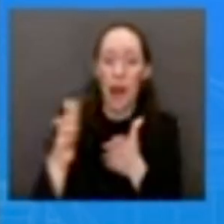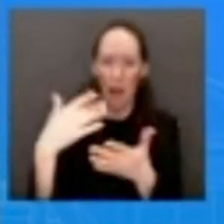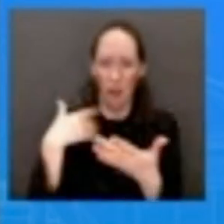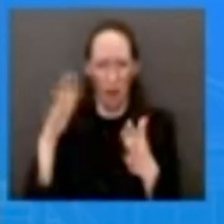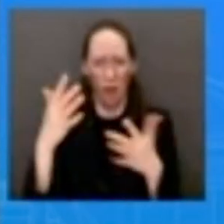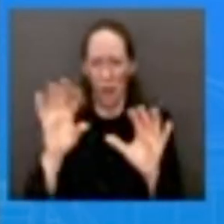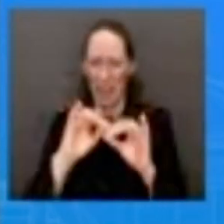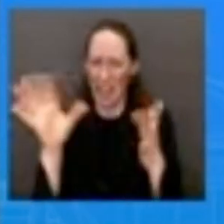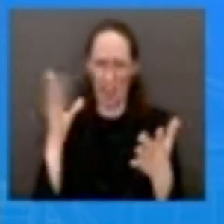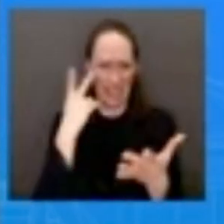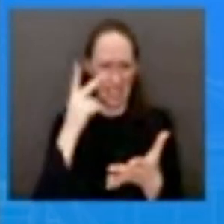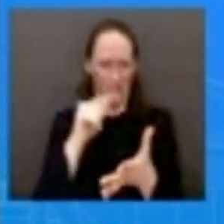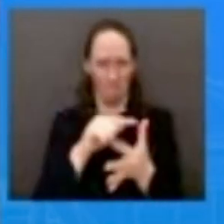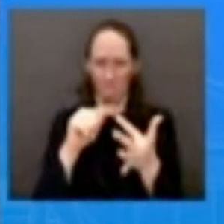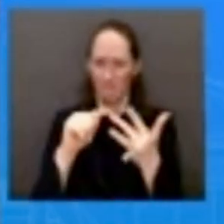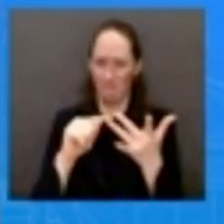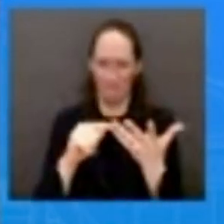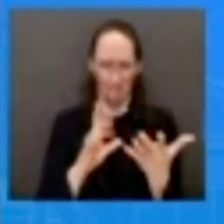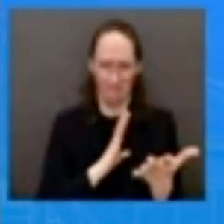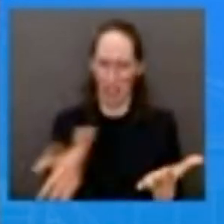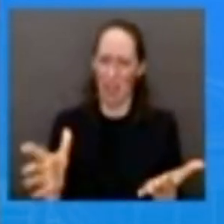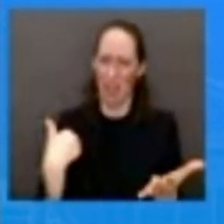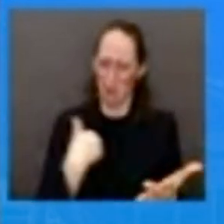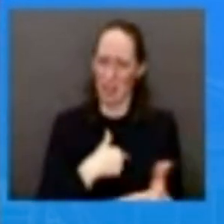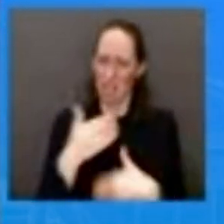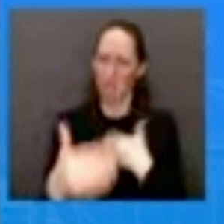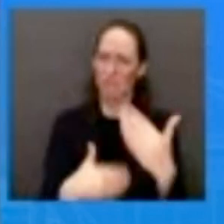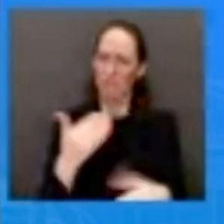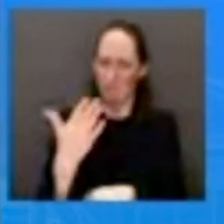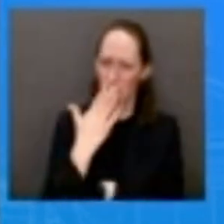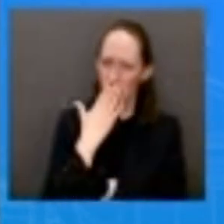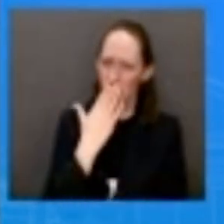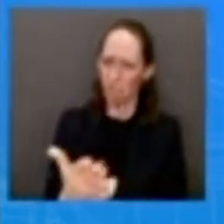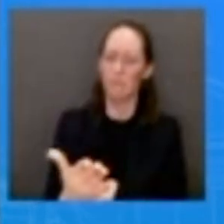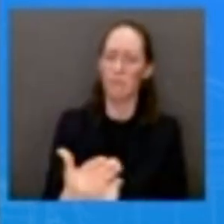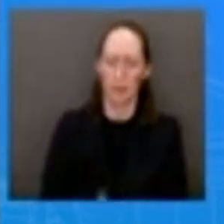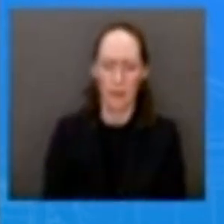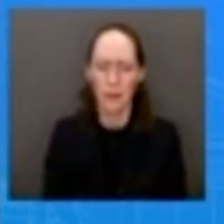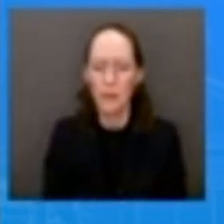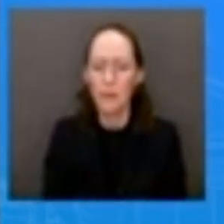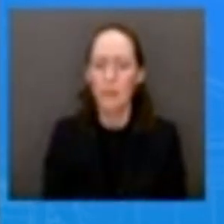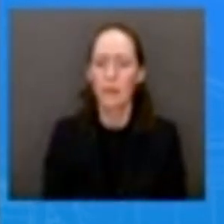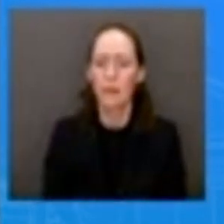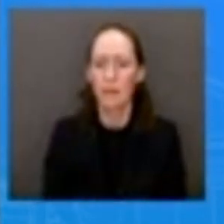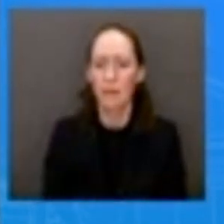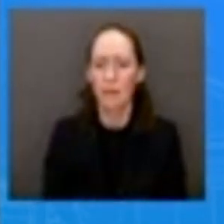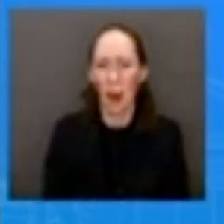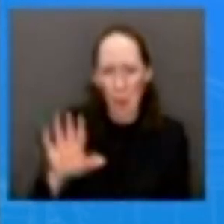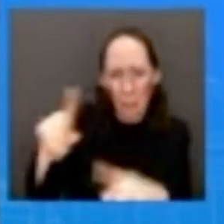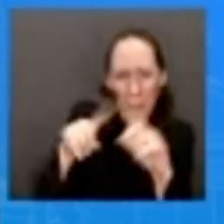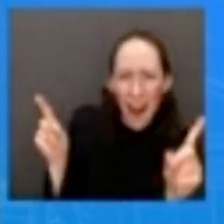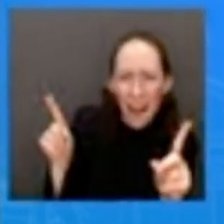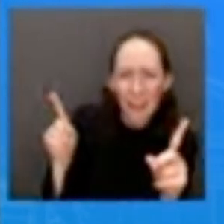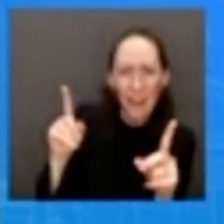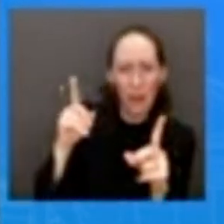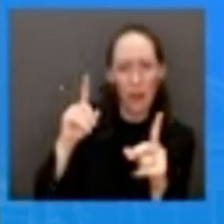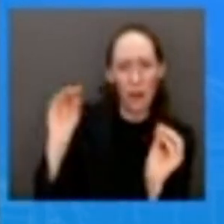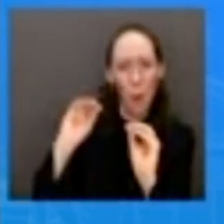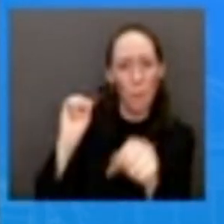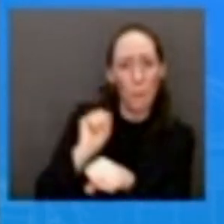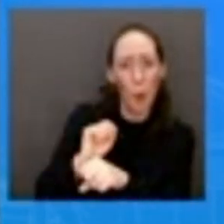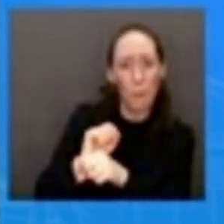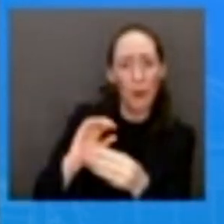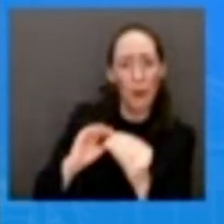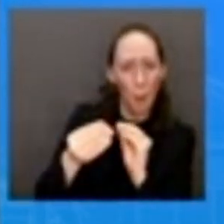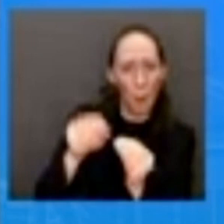As we move forward. But how concerned are you that if unemployment does go up, that it may hinder that very economic message? Because unemployment is, as you just did, is often,